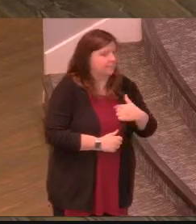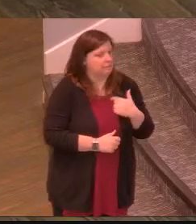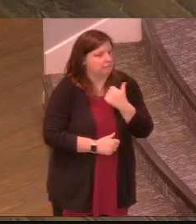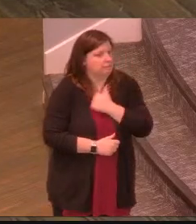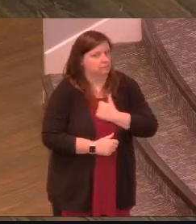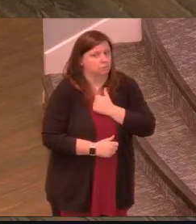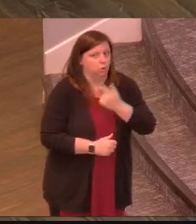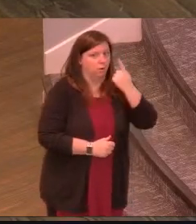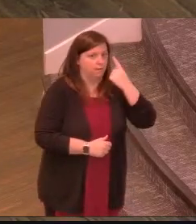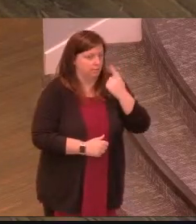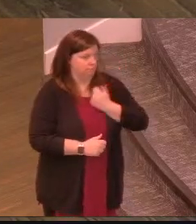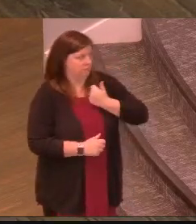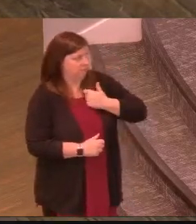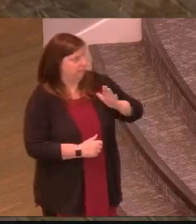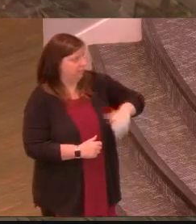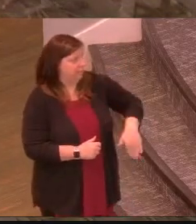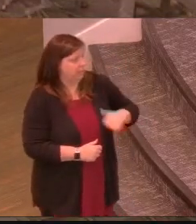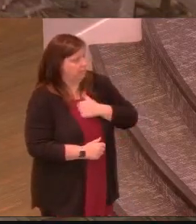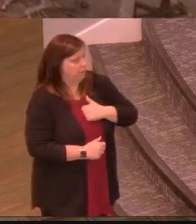apologize to all of you for that.